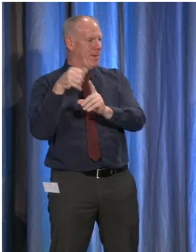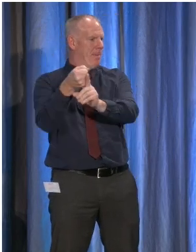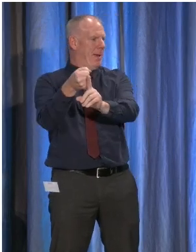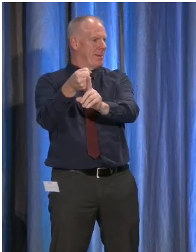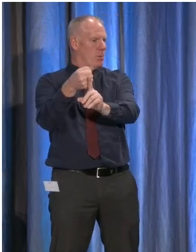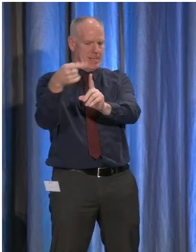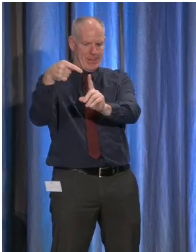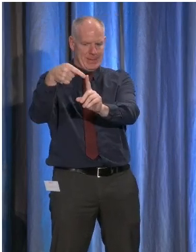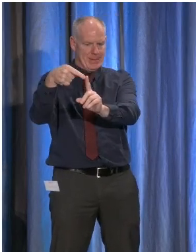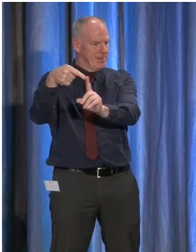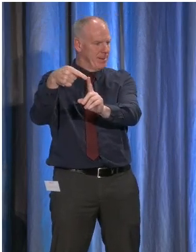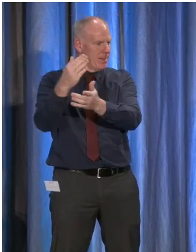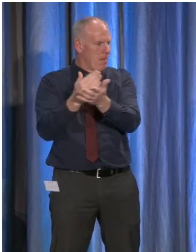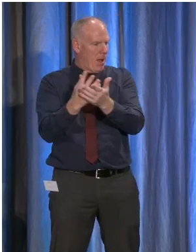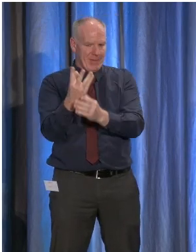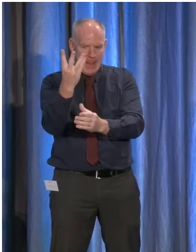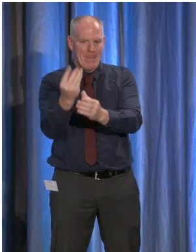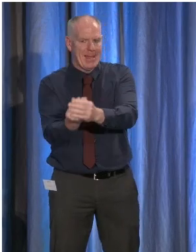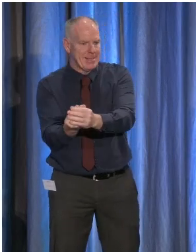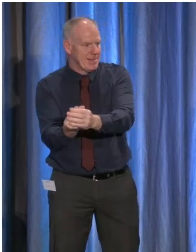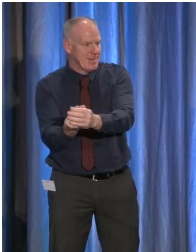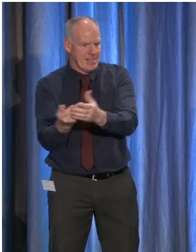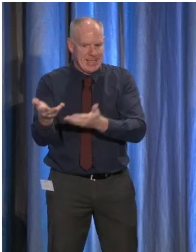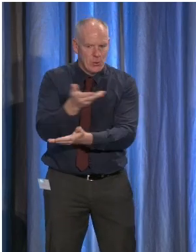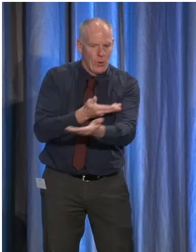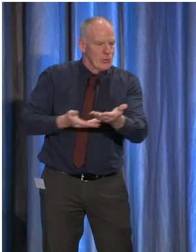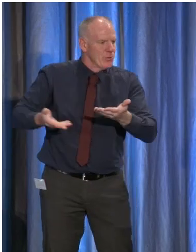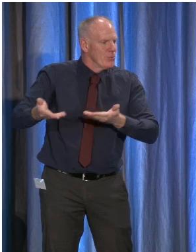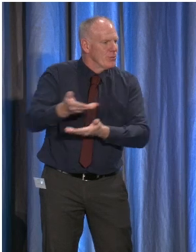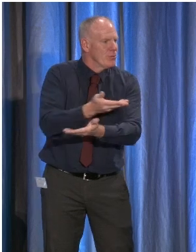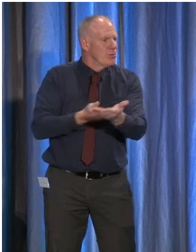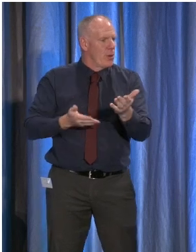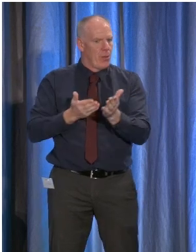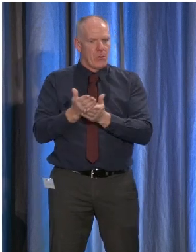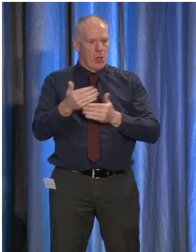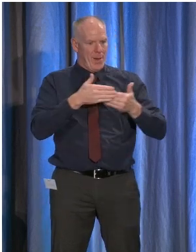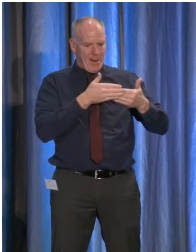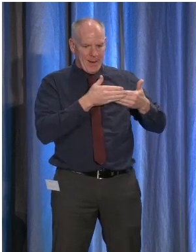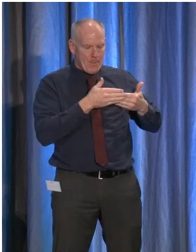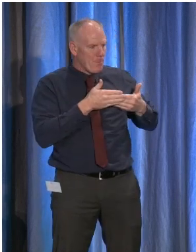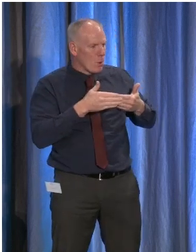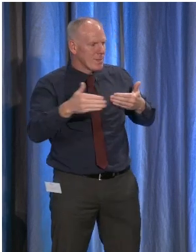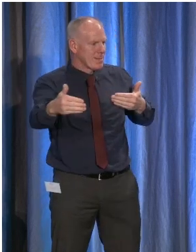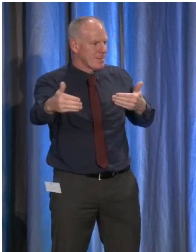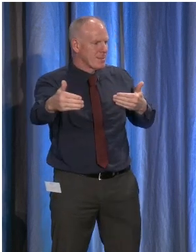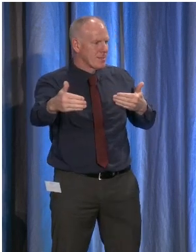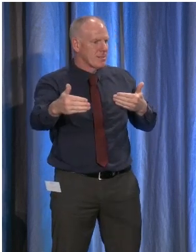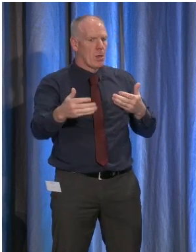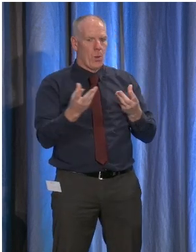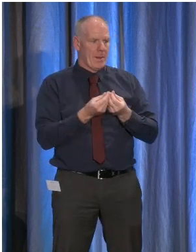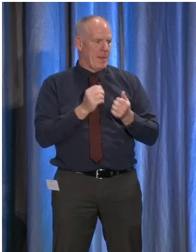impacts are part of the embedded discourse along a continuum from hand to hand and